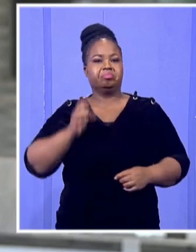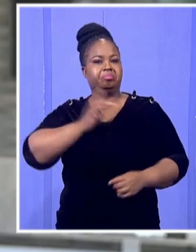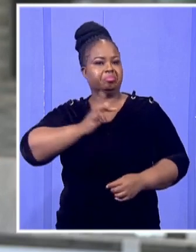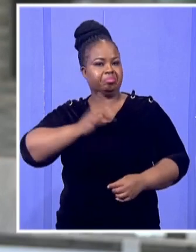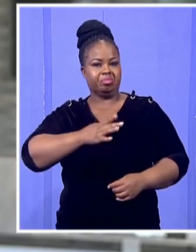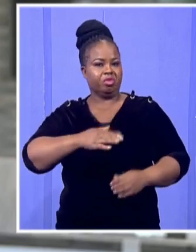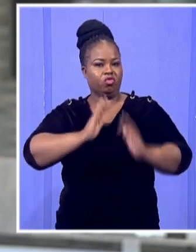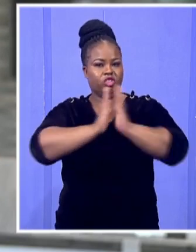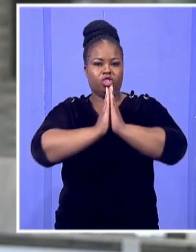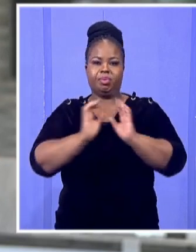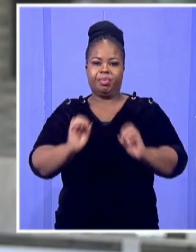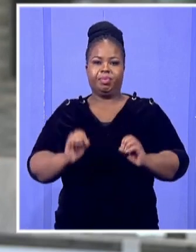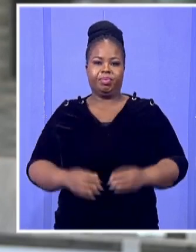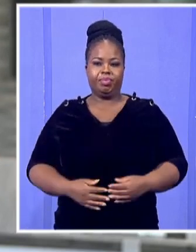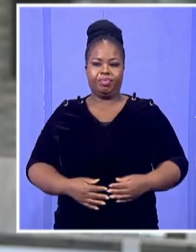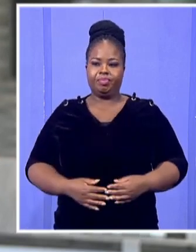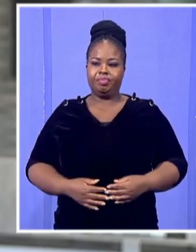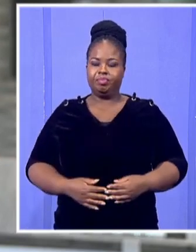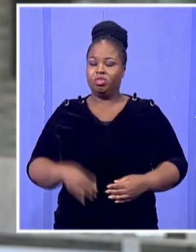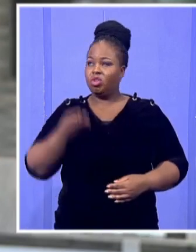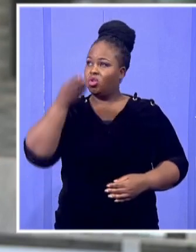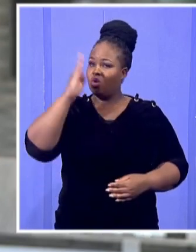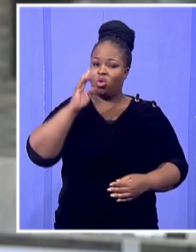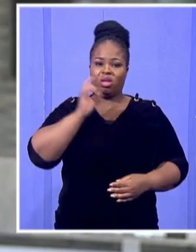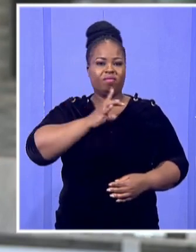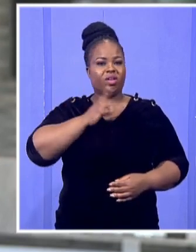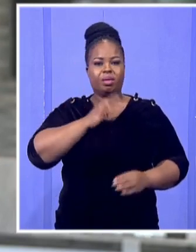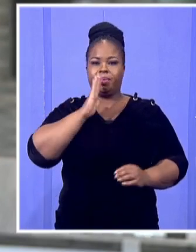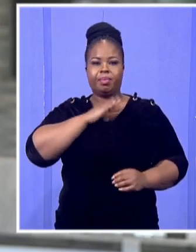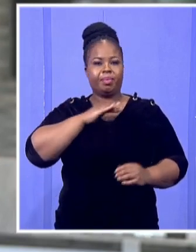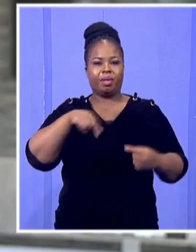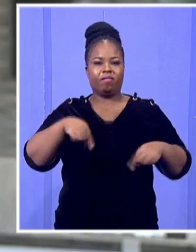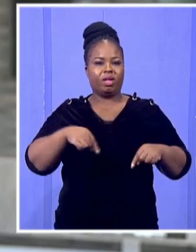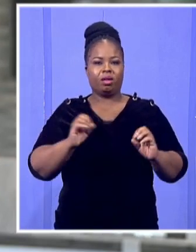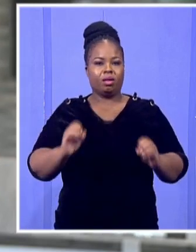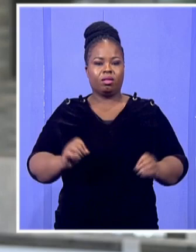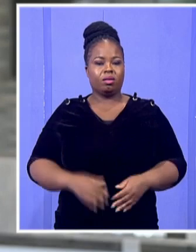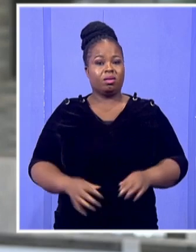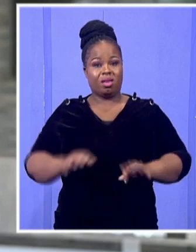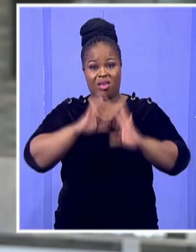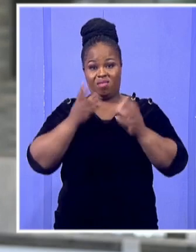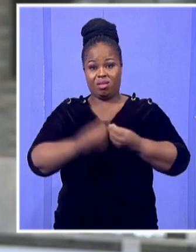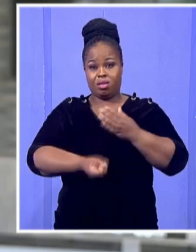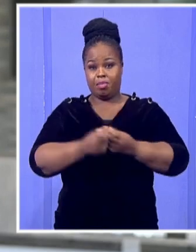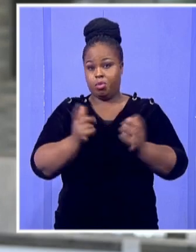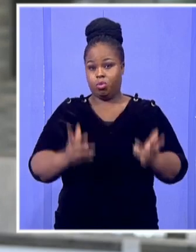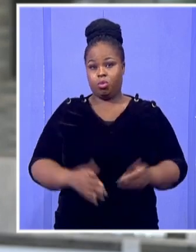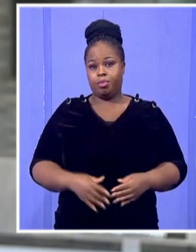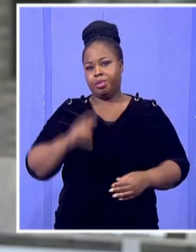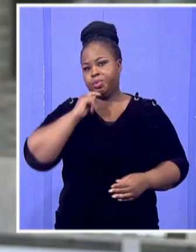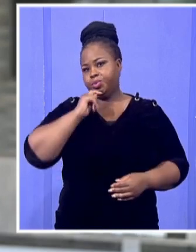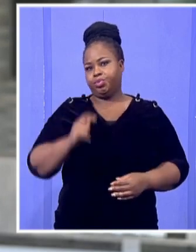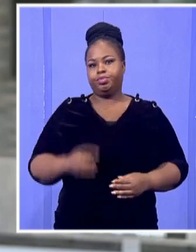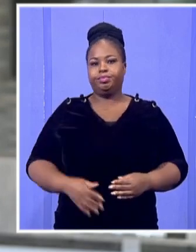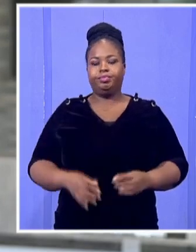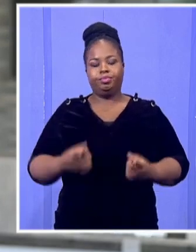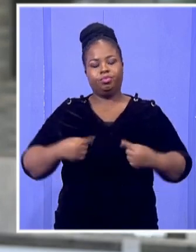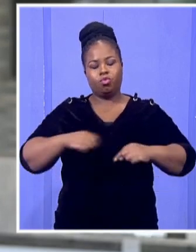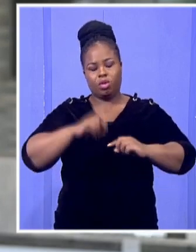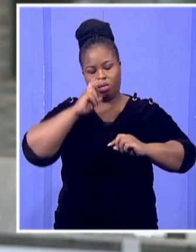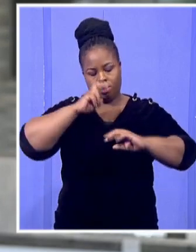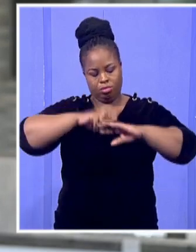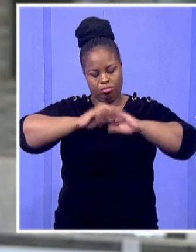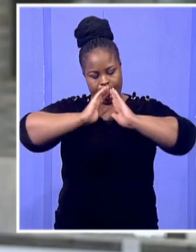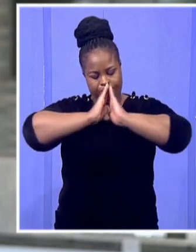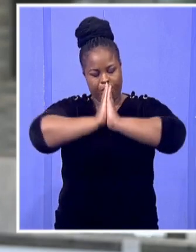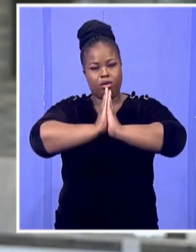not afraid of the church. We are not afraid of God. The way things are happening, and definitely, we need deep prayer. What